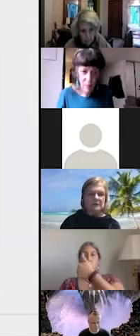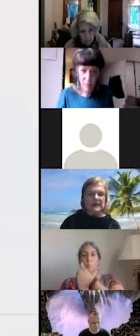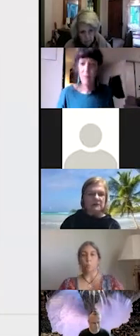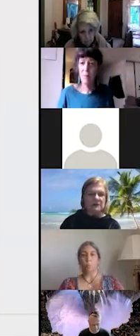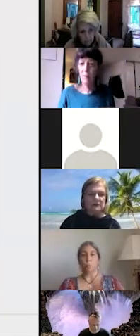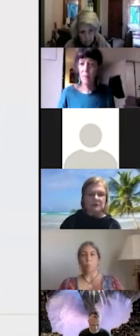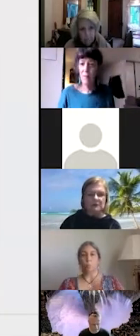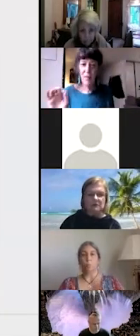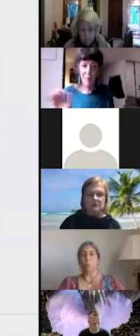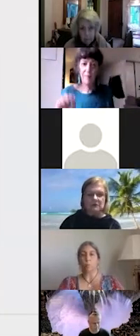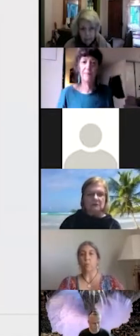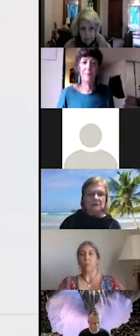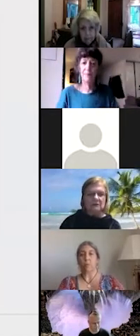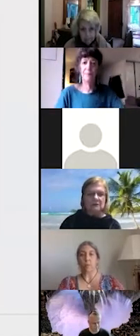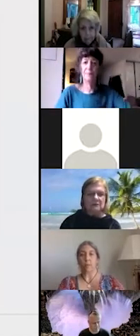Now?